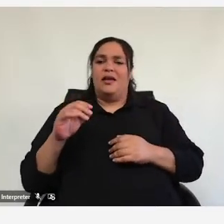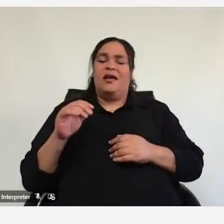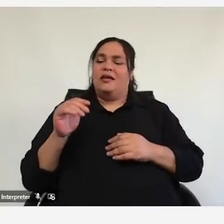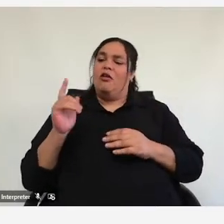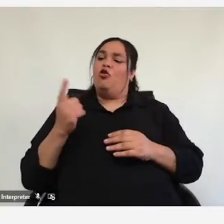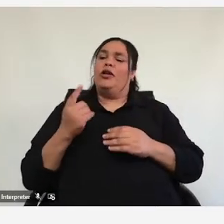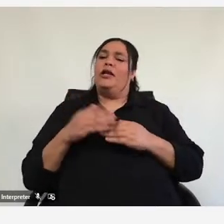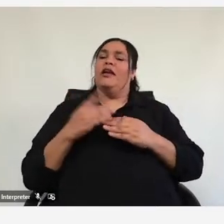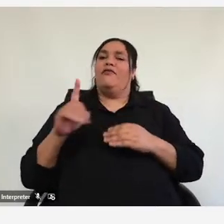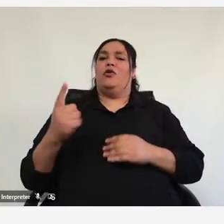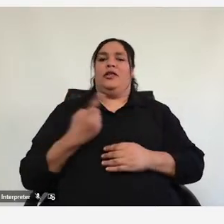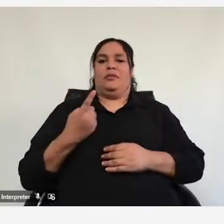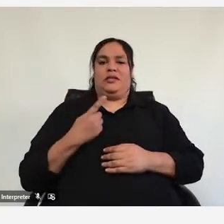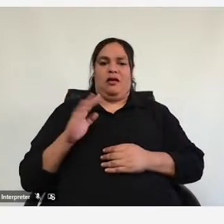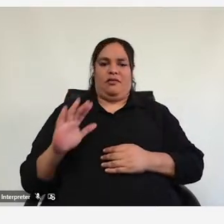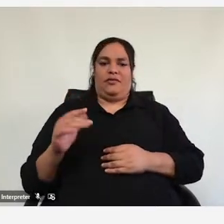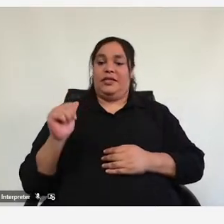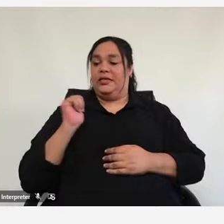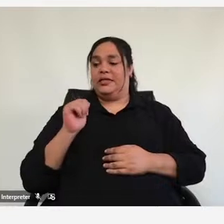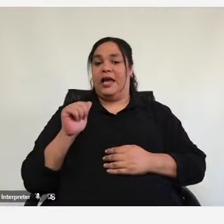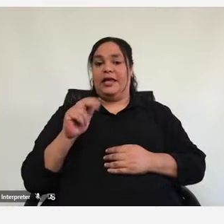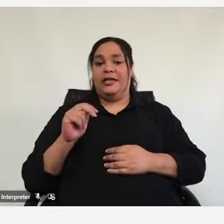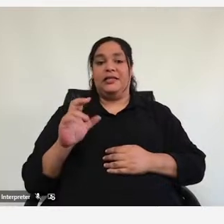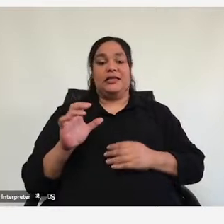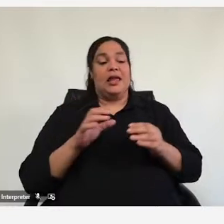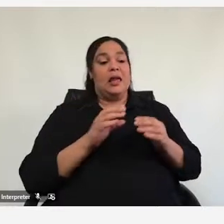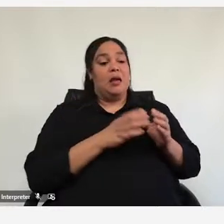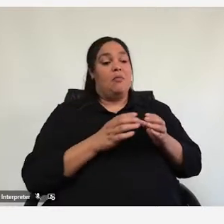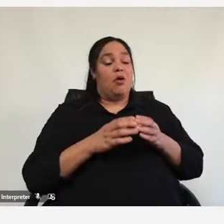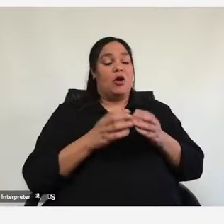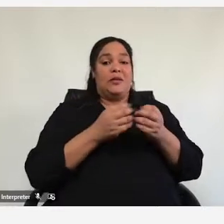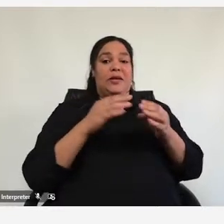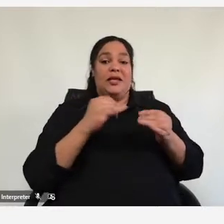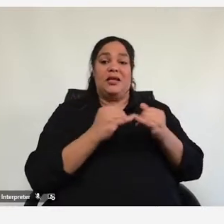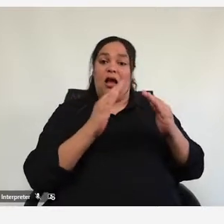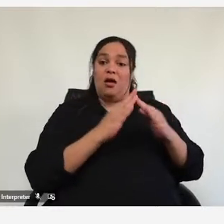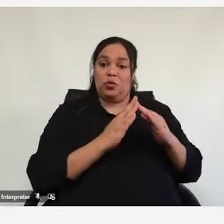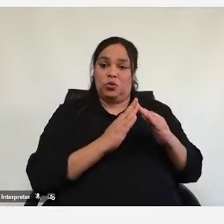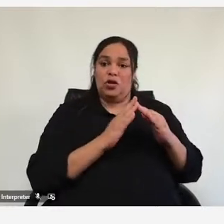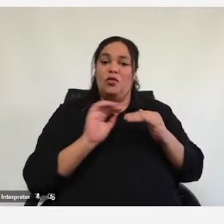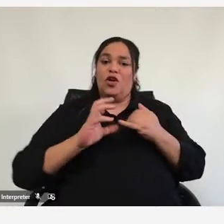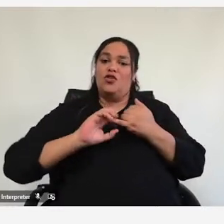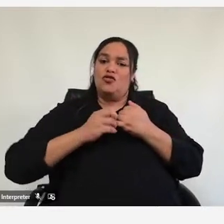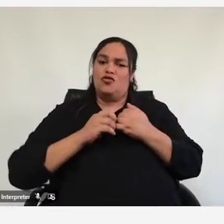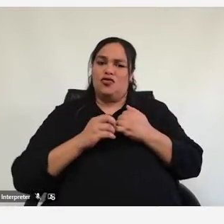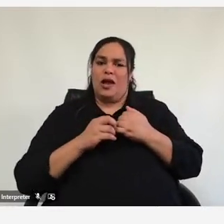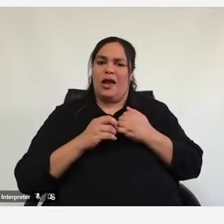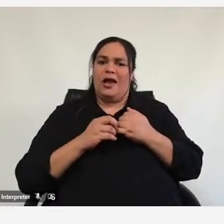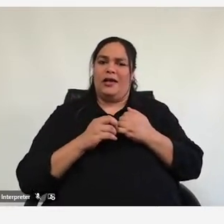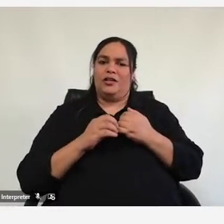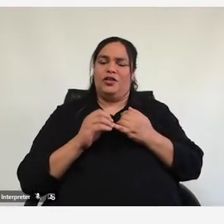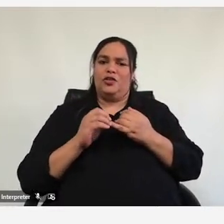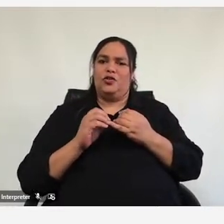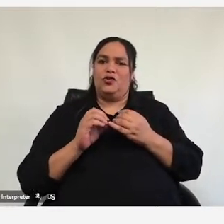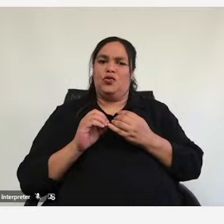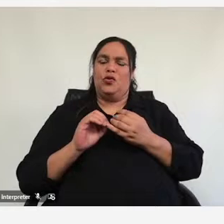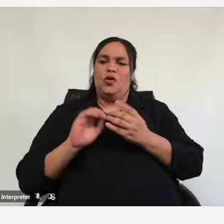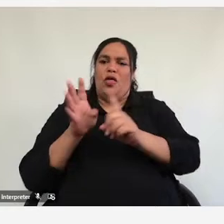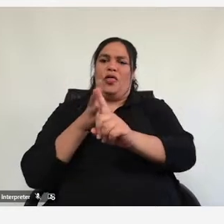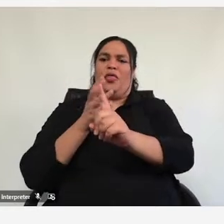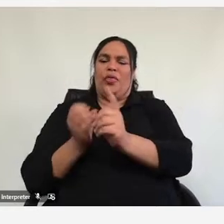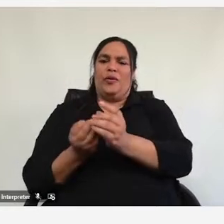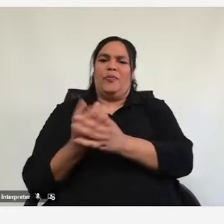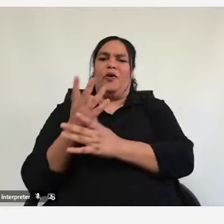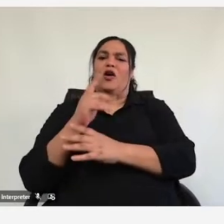ANC. Yes. Yesterday, the ANC and many parties in this House tried to gaslight South Africans about the real